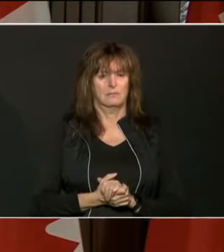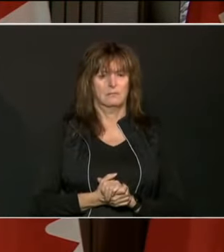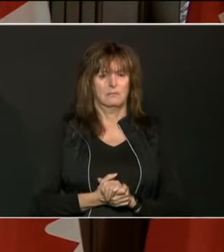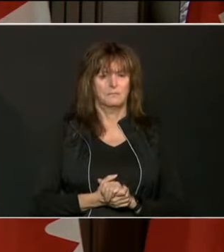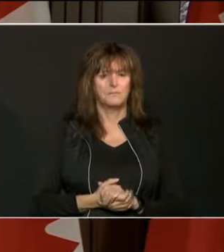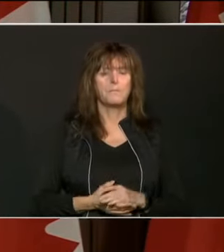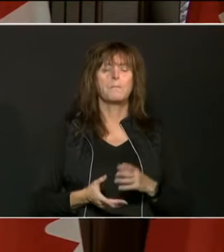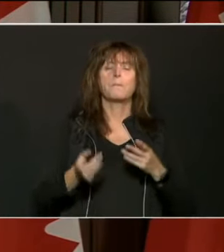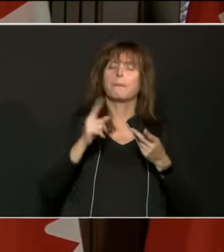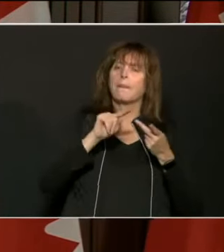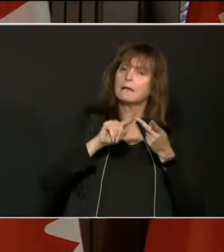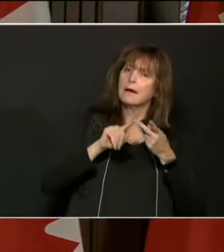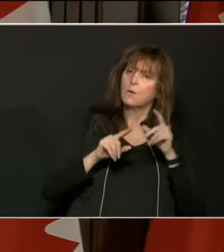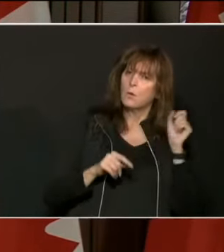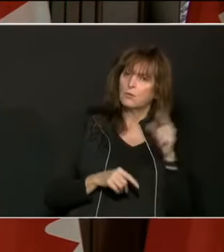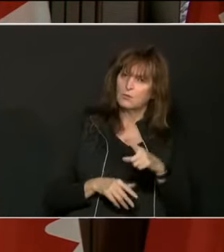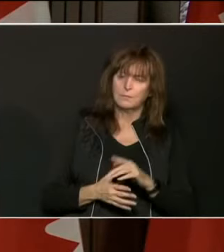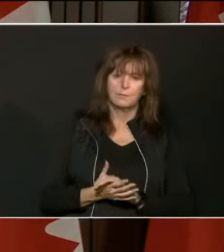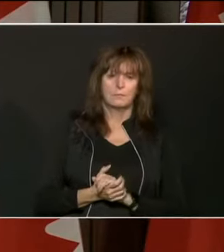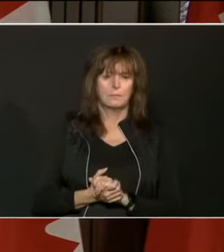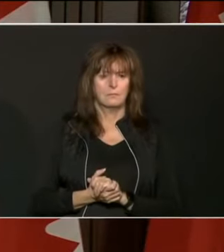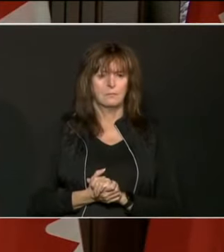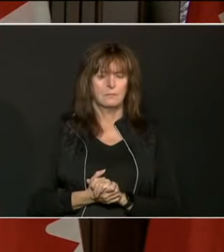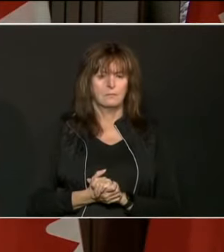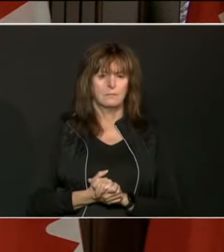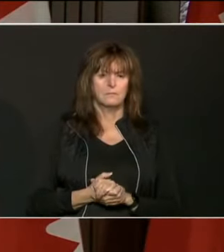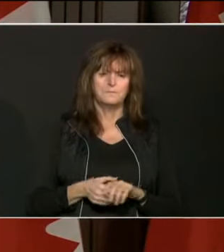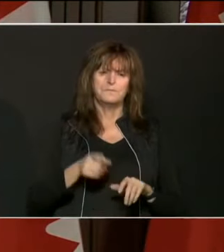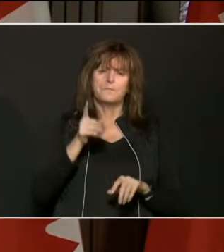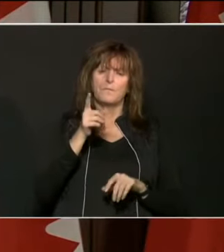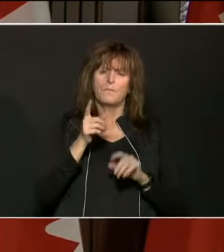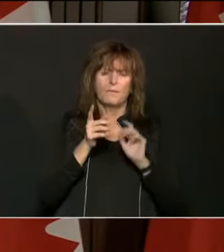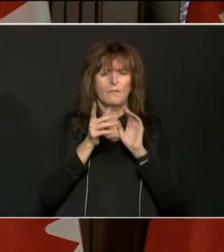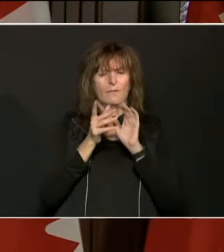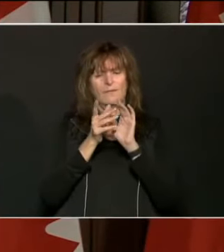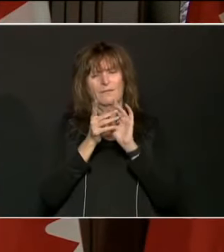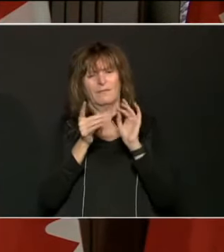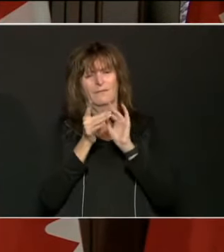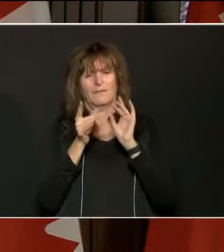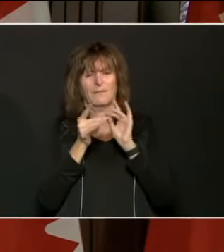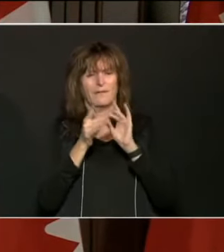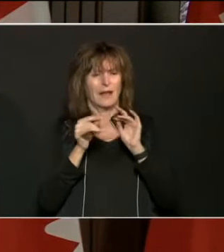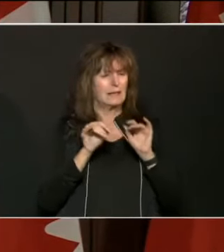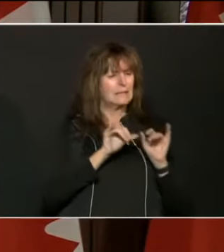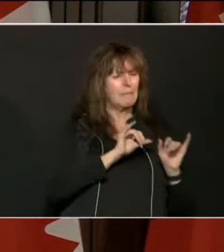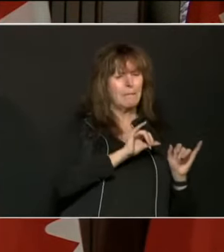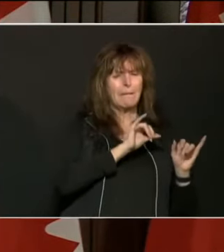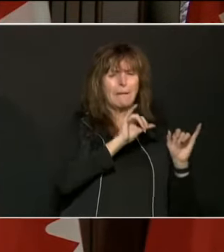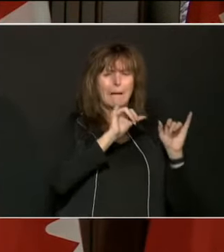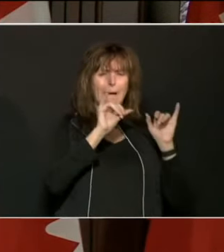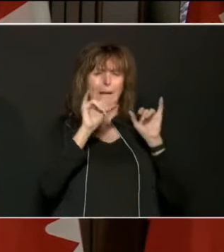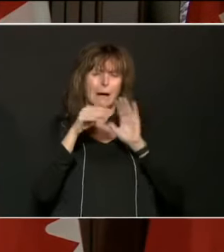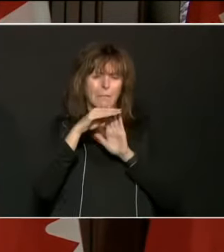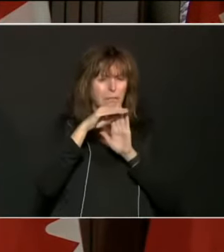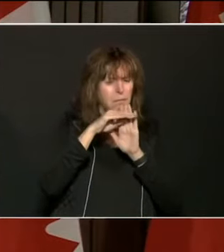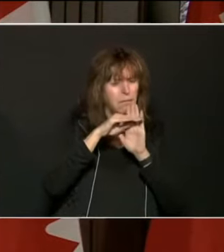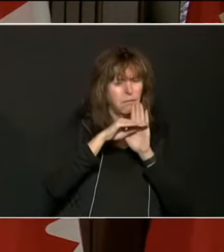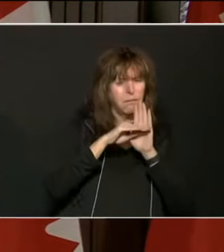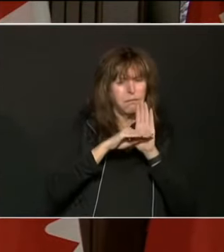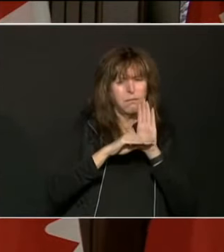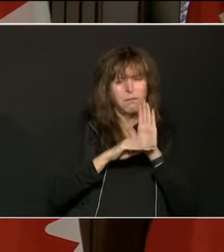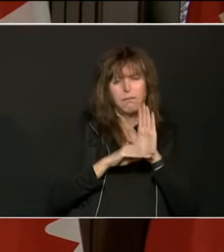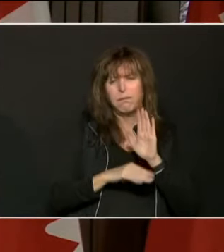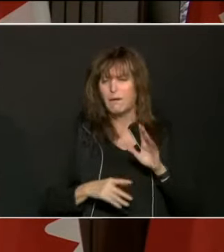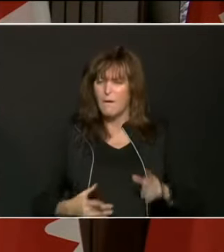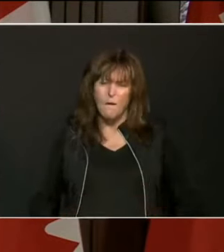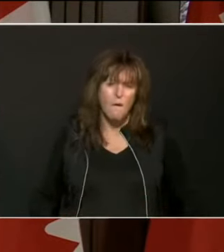the one-size-fits-all intervention of shutting a large number of things down versus more tailored interventions